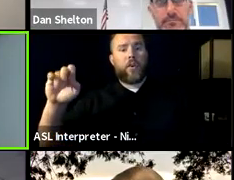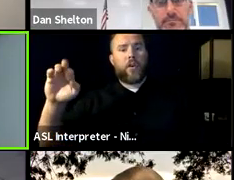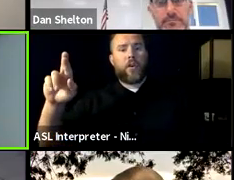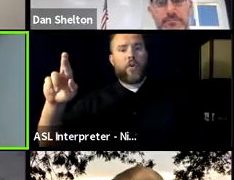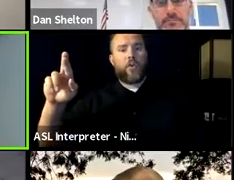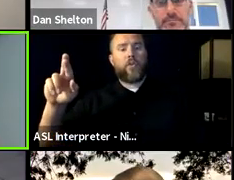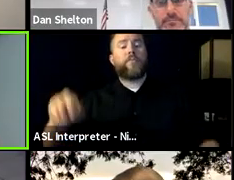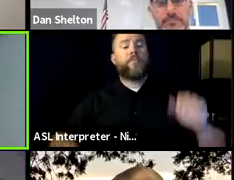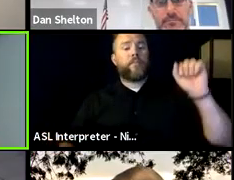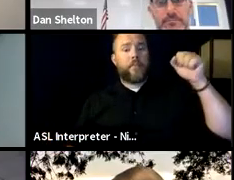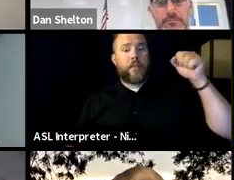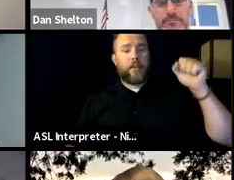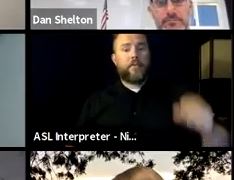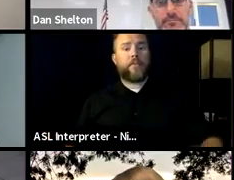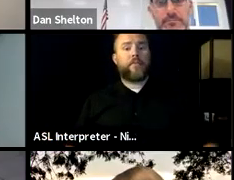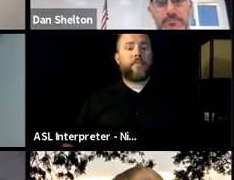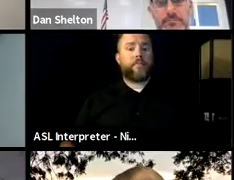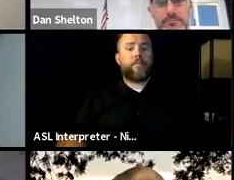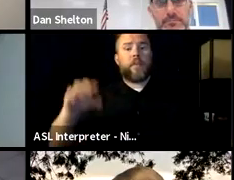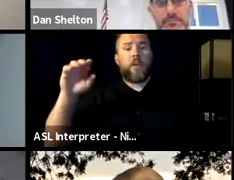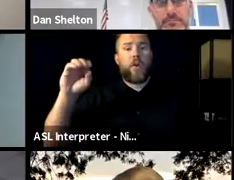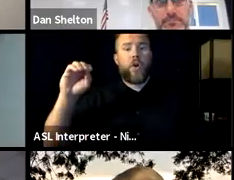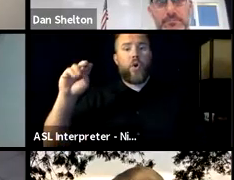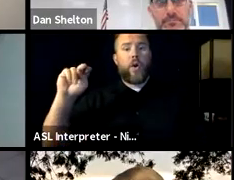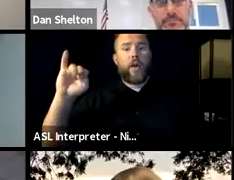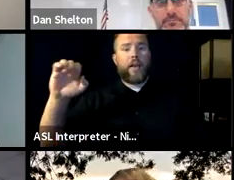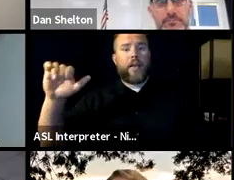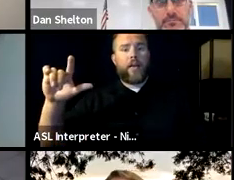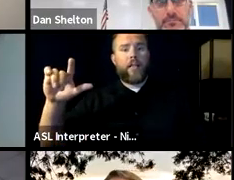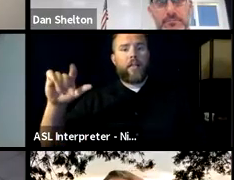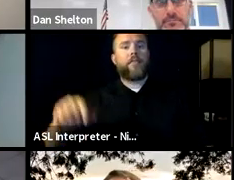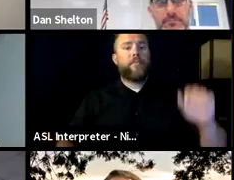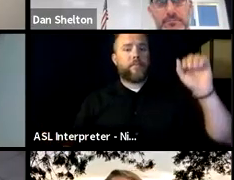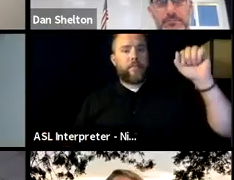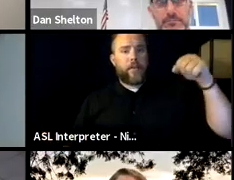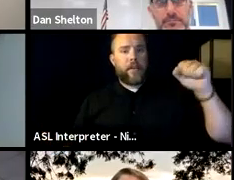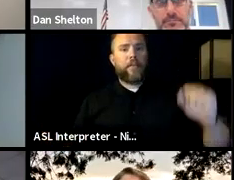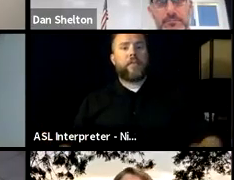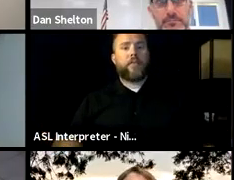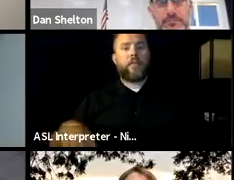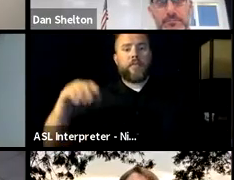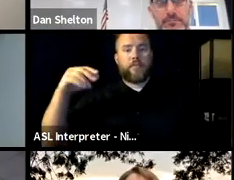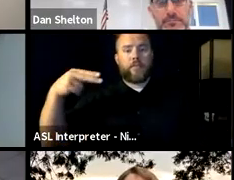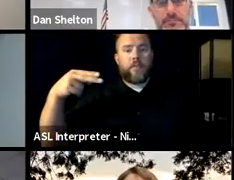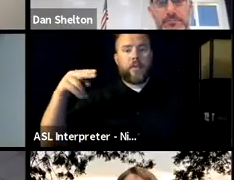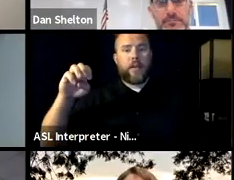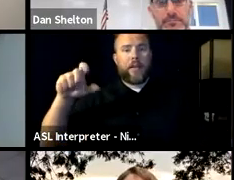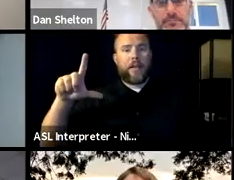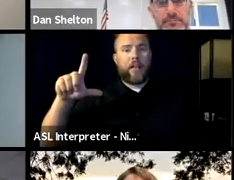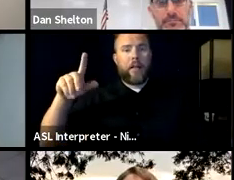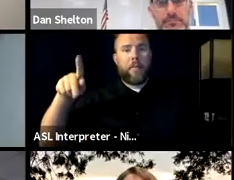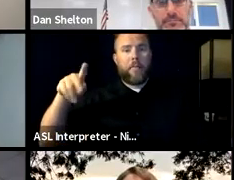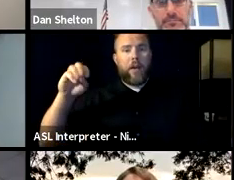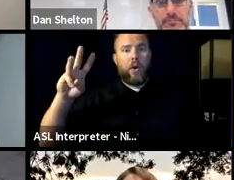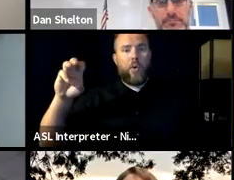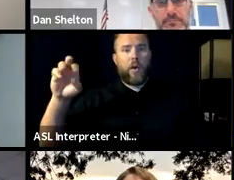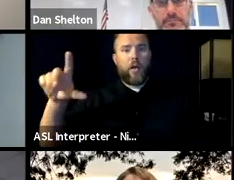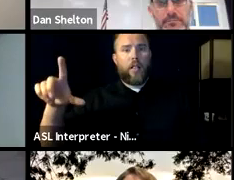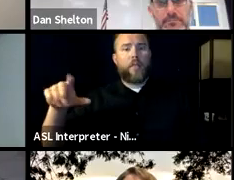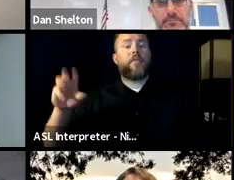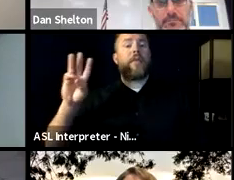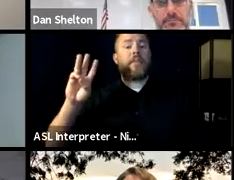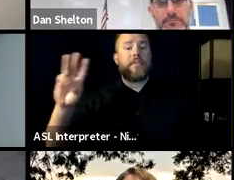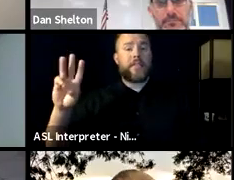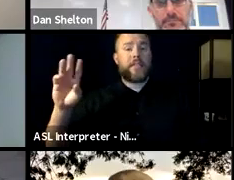Alethea Smith Tucker, yes. Okay, Dr. O'Neill? Claire O'Neill, yes. All right, Keely Powell also votes yes. That's 6 yes, 0 no,